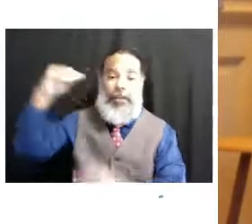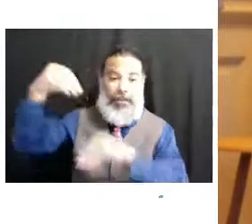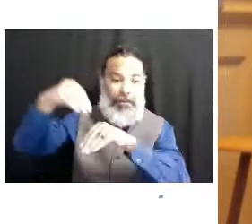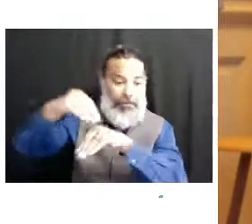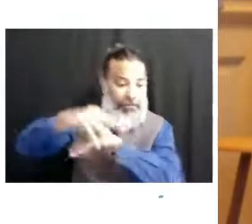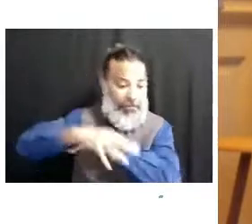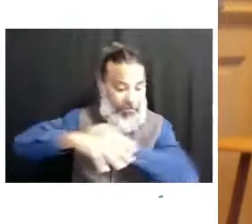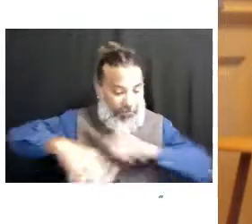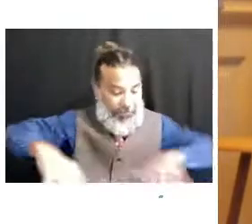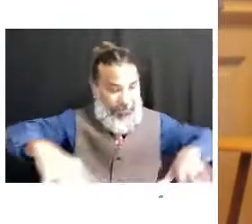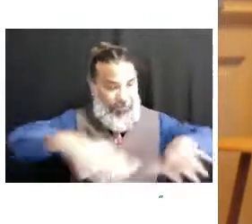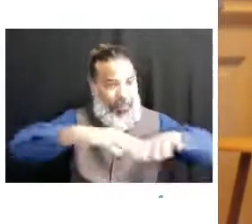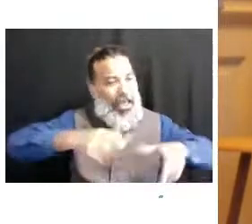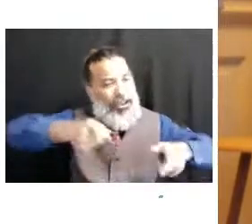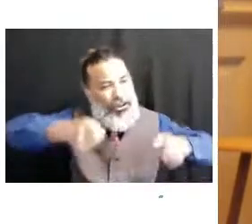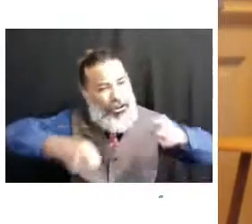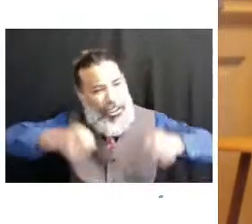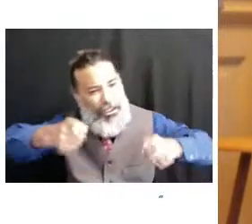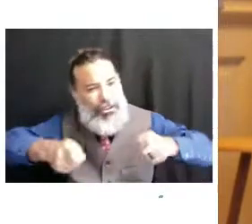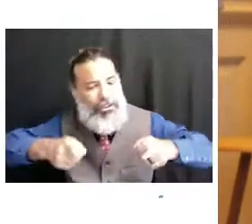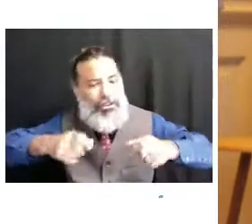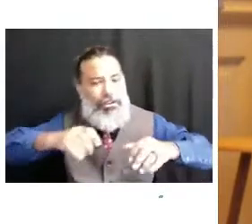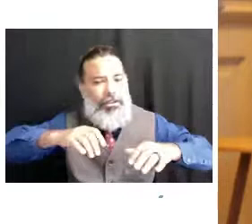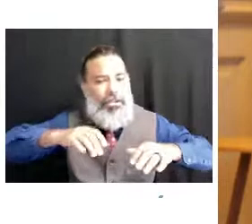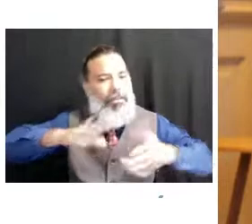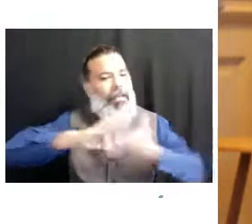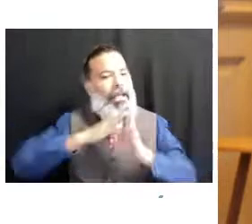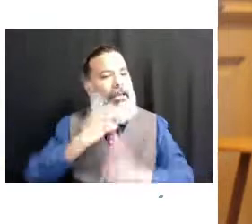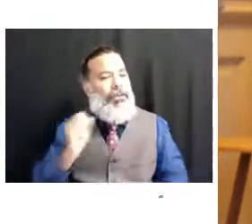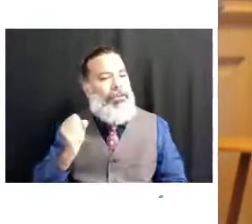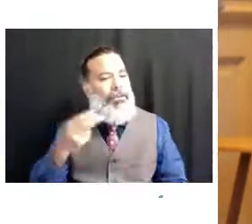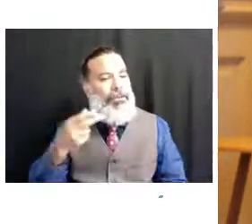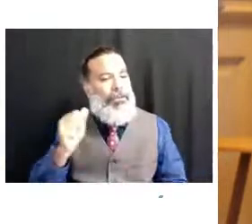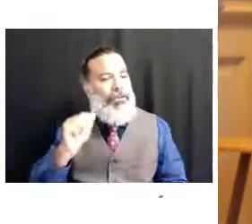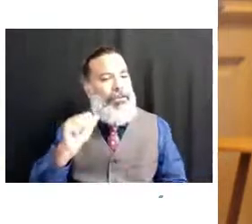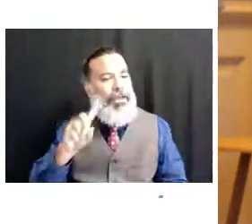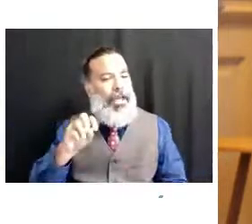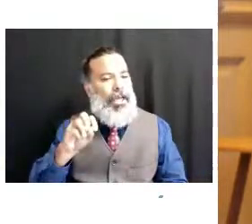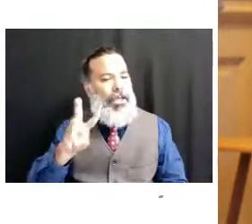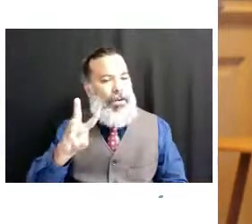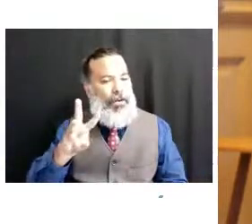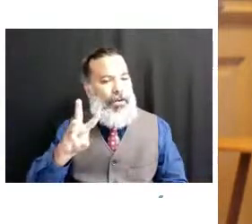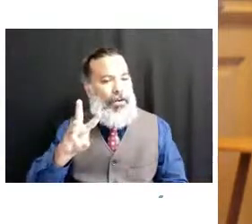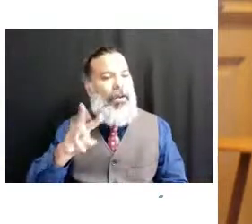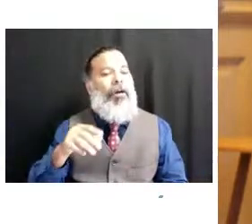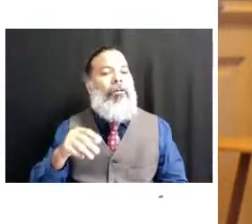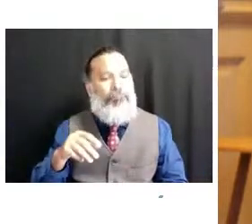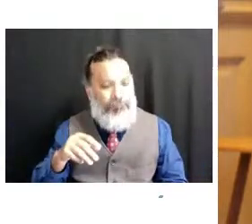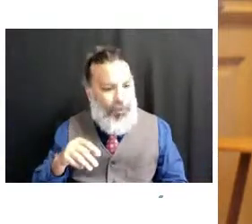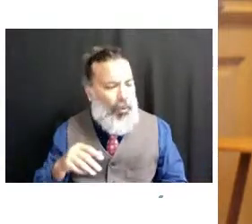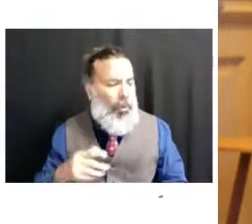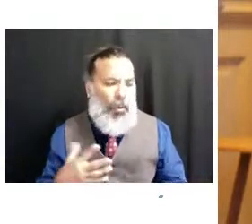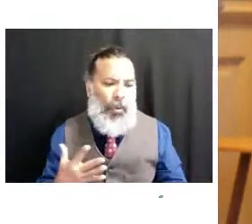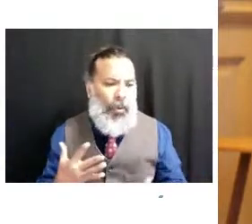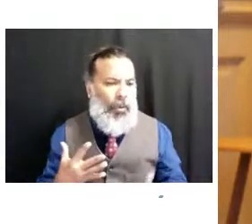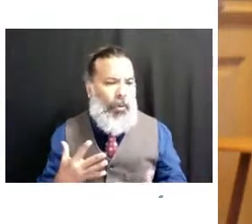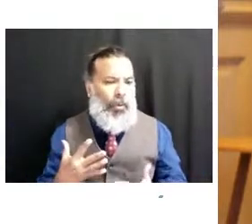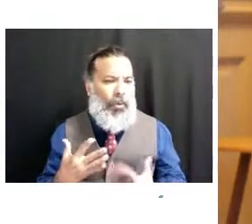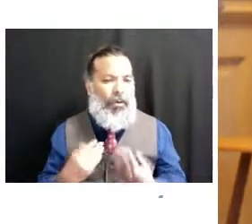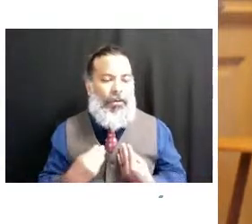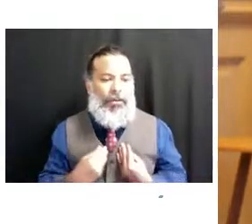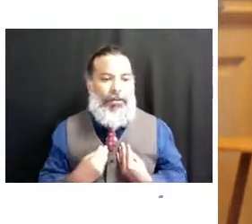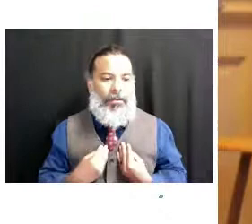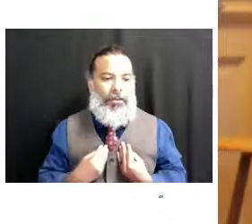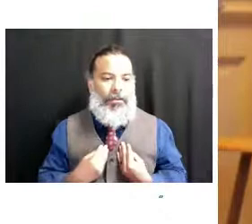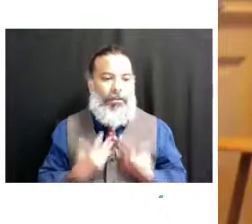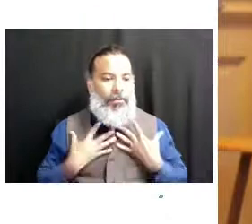illuminating and then changing and then becoming shadowy, is a utter delight and a privilege, I think, for